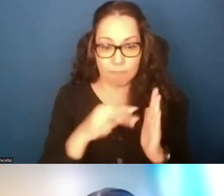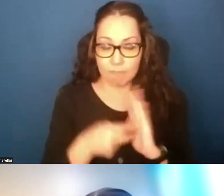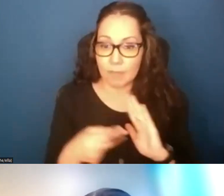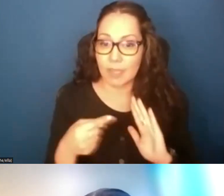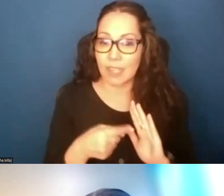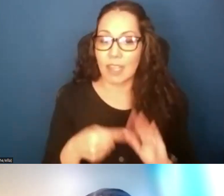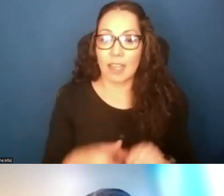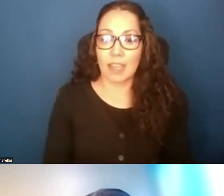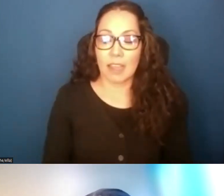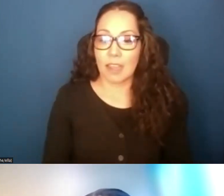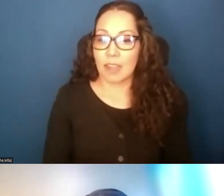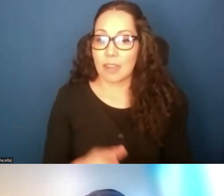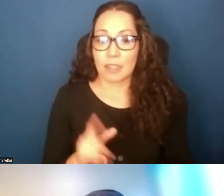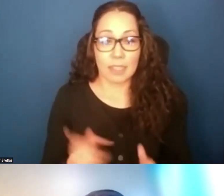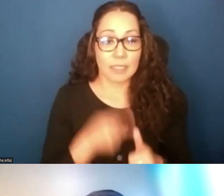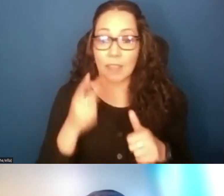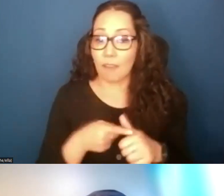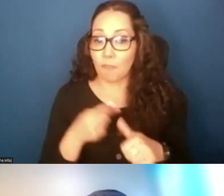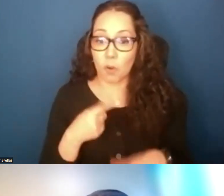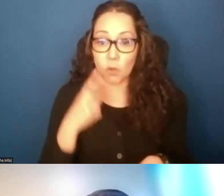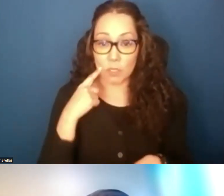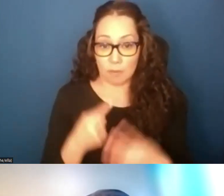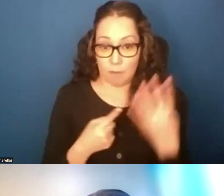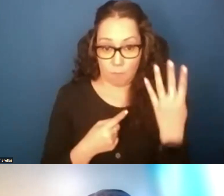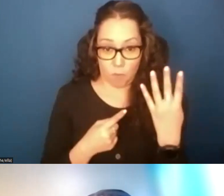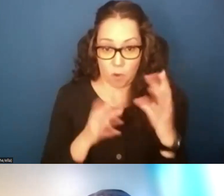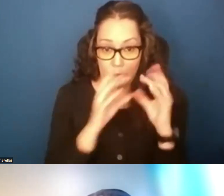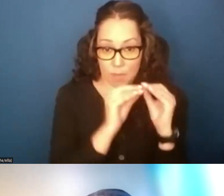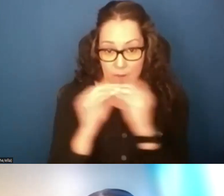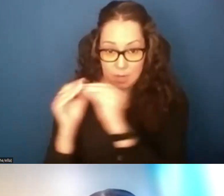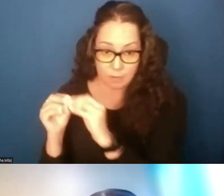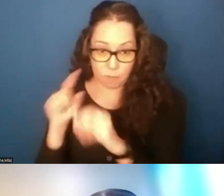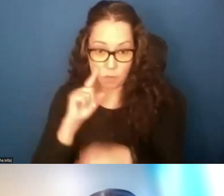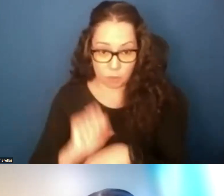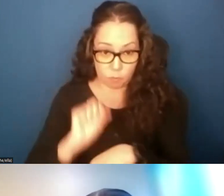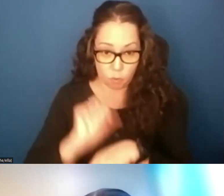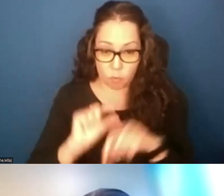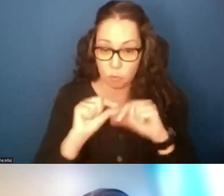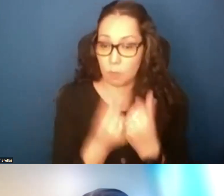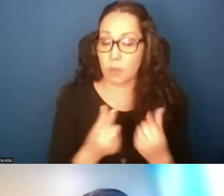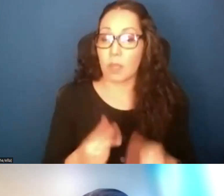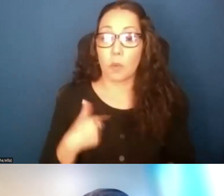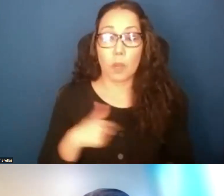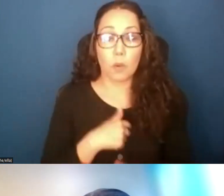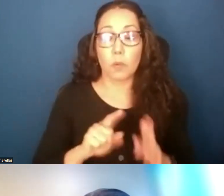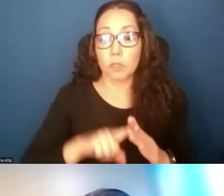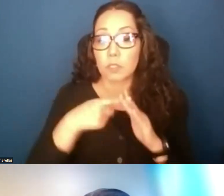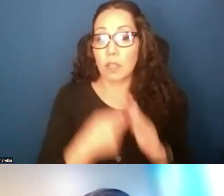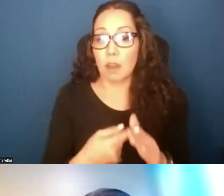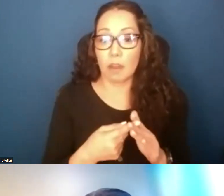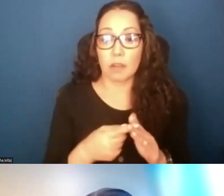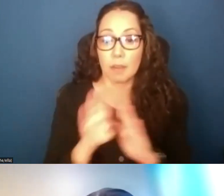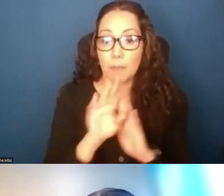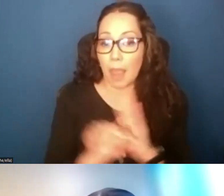noted, this is the first of four meetings of this workgroup. We will start by recapping some background